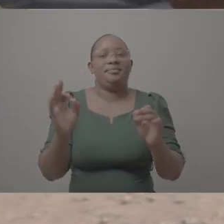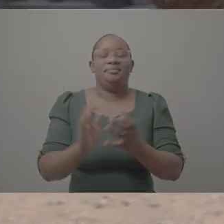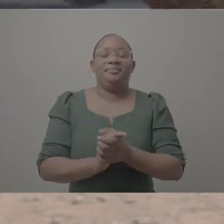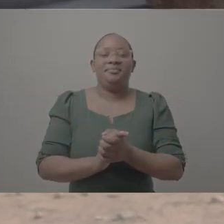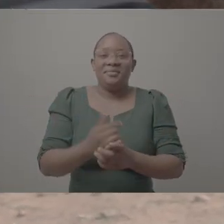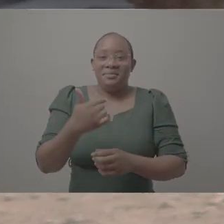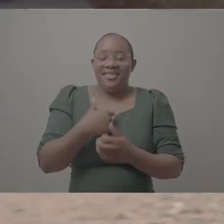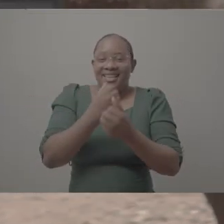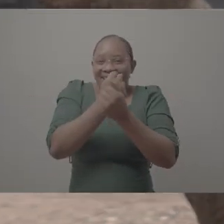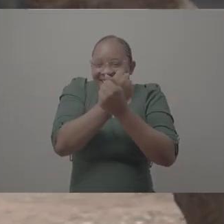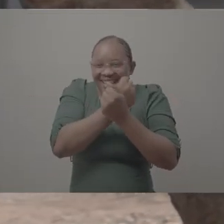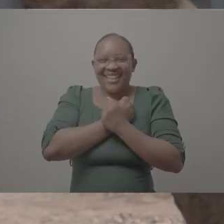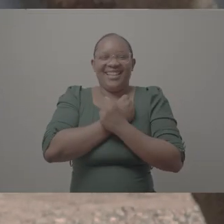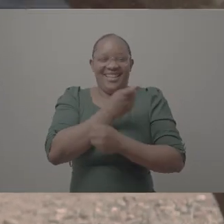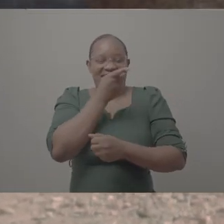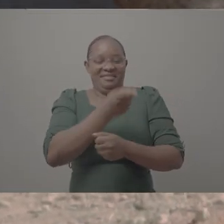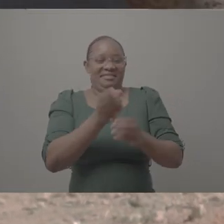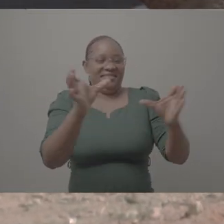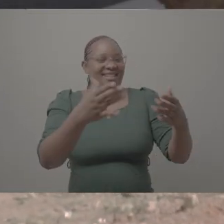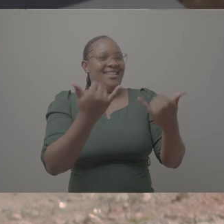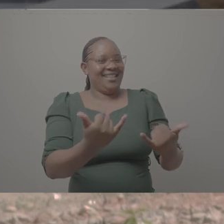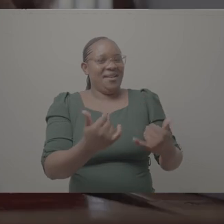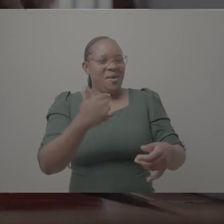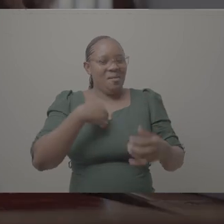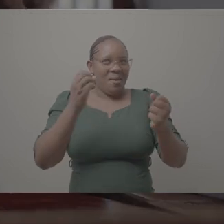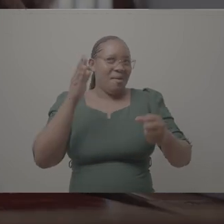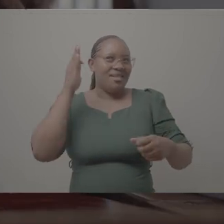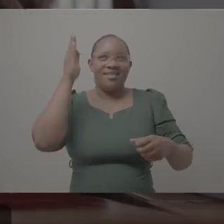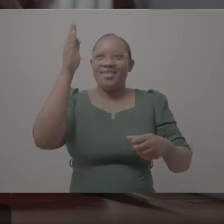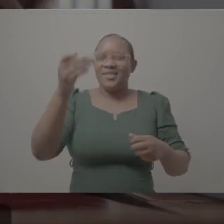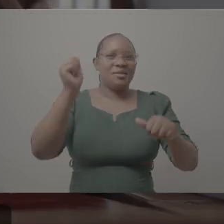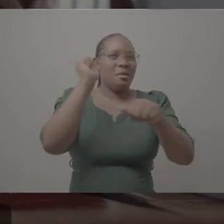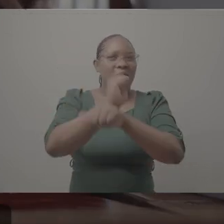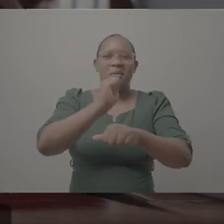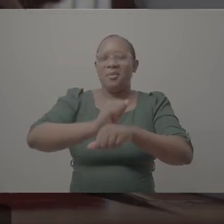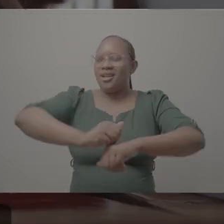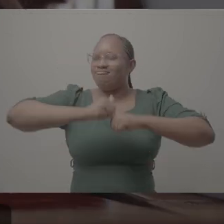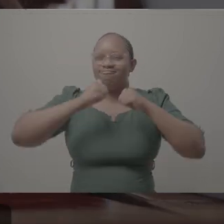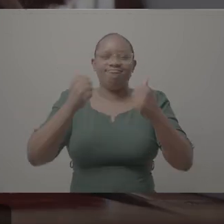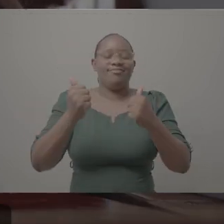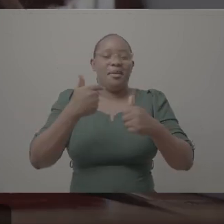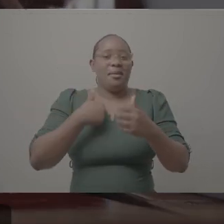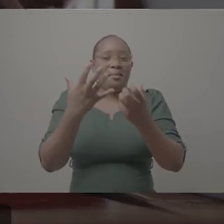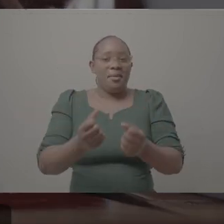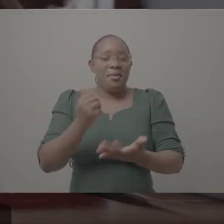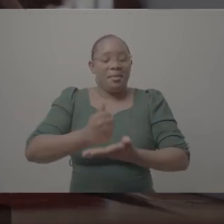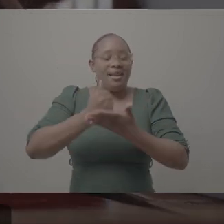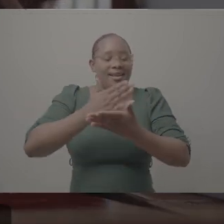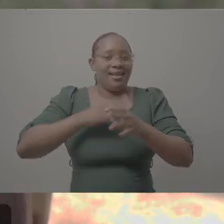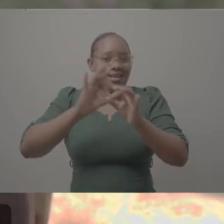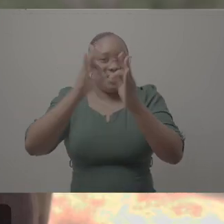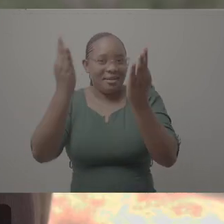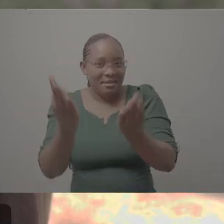I like it because I want to achieve my goals, to help my family, to